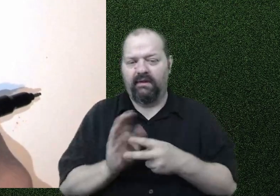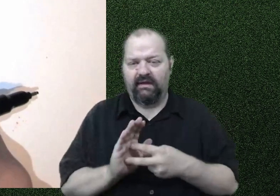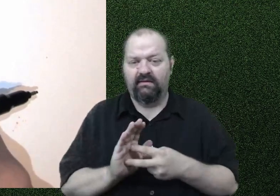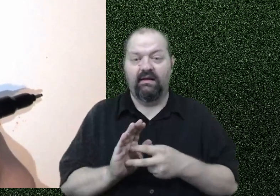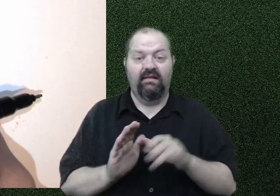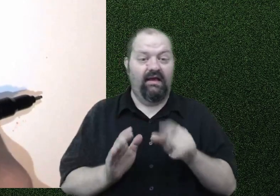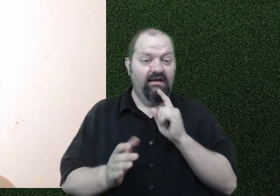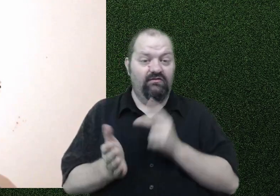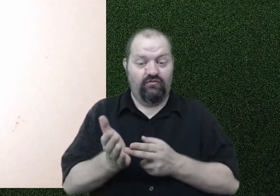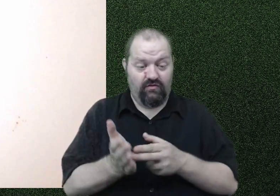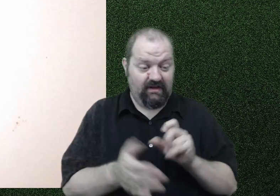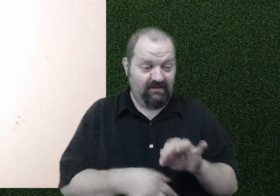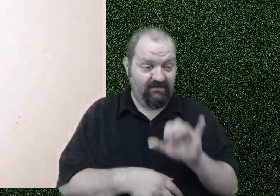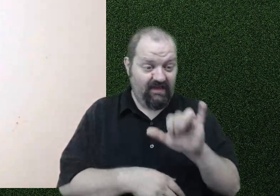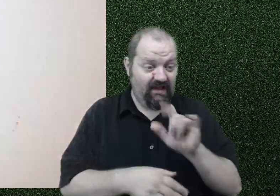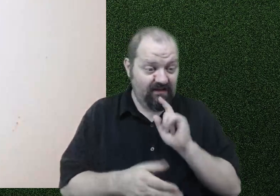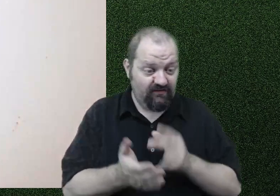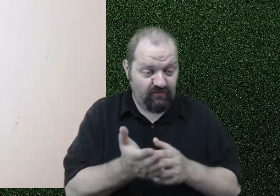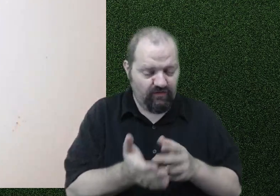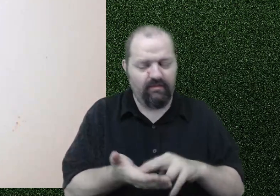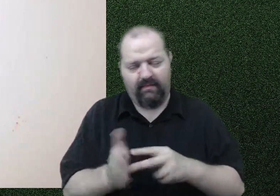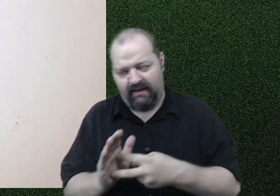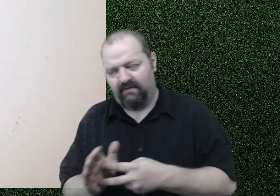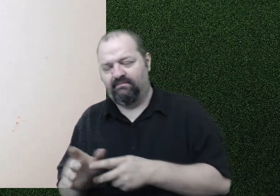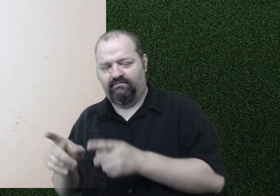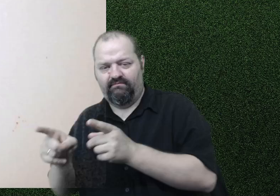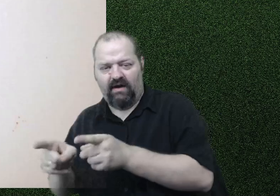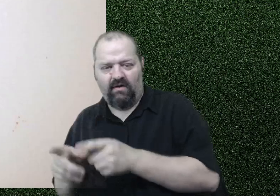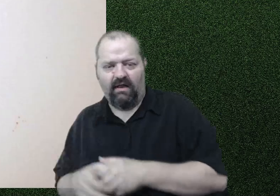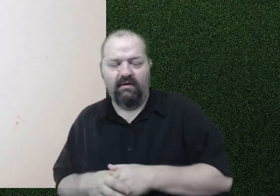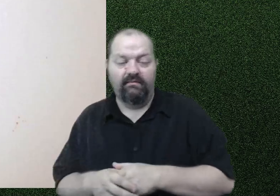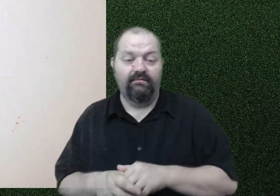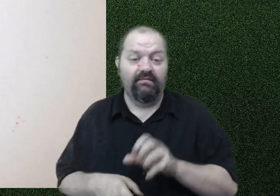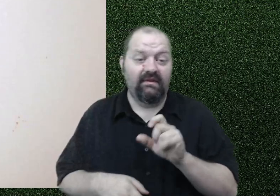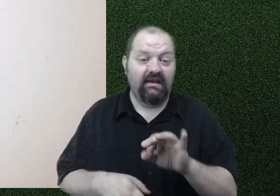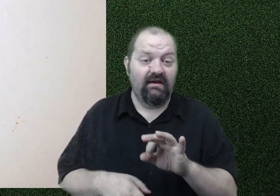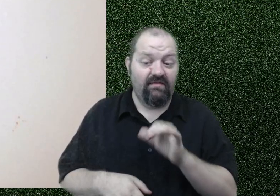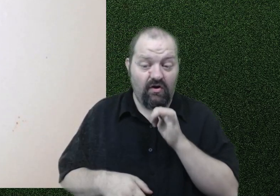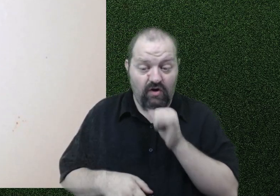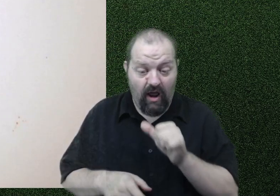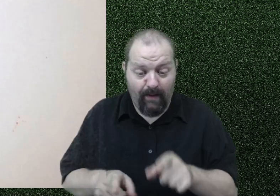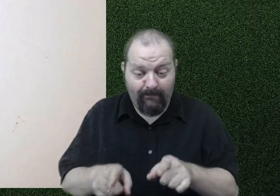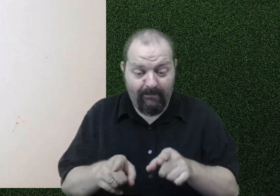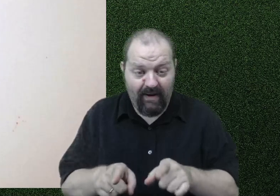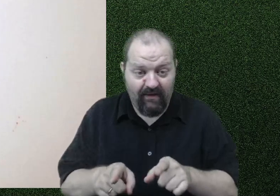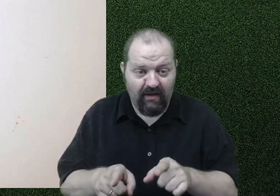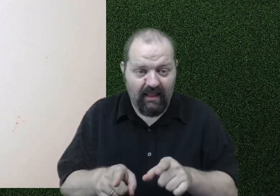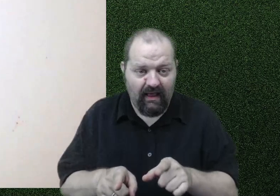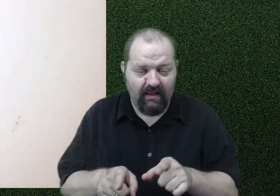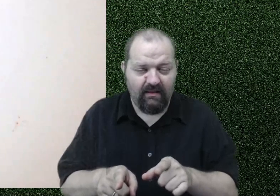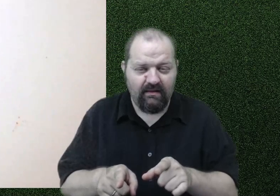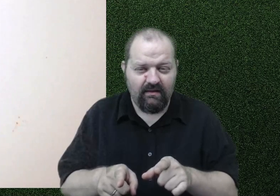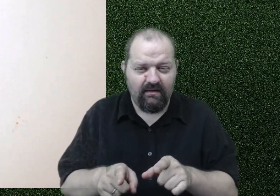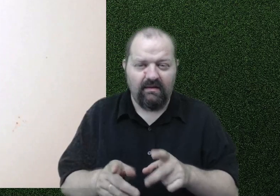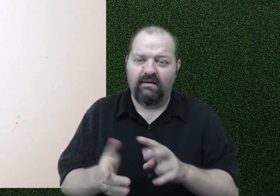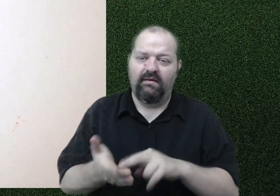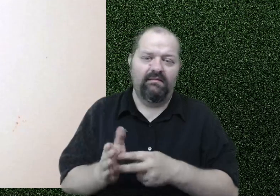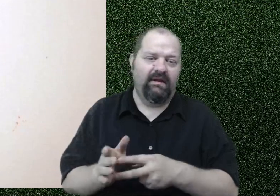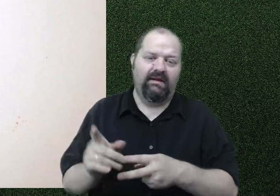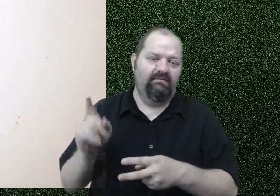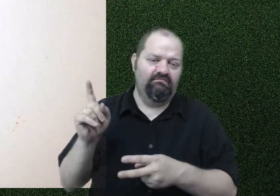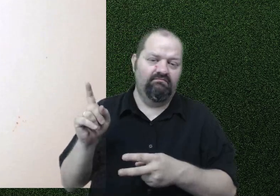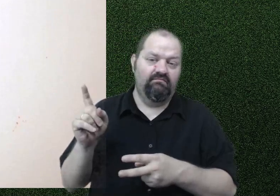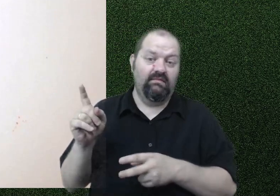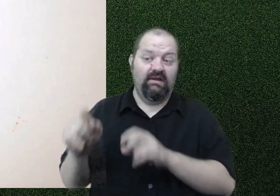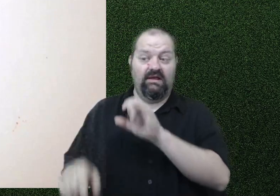is true, and then if this is true, we know that they're parallel to each other. And if they're not parallel, this doesn't hold. So this should really